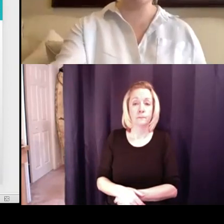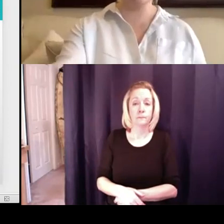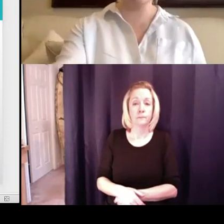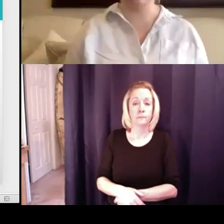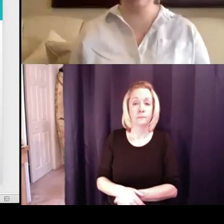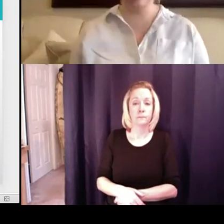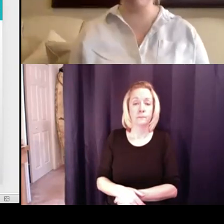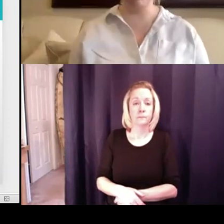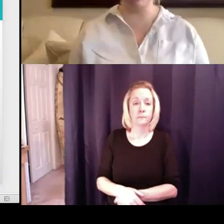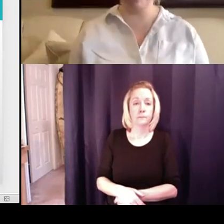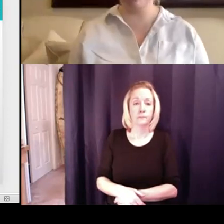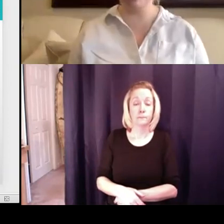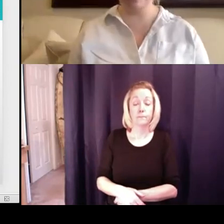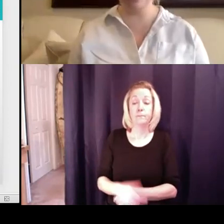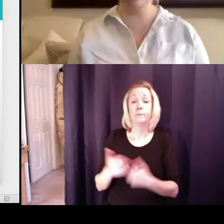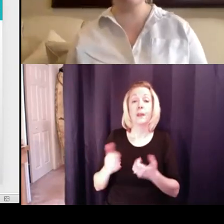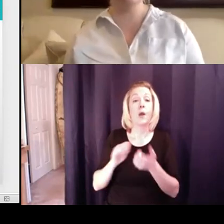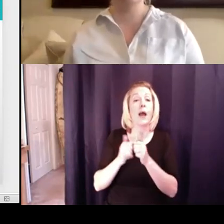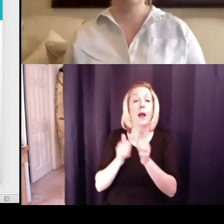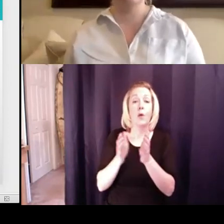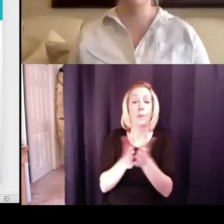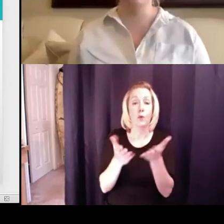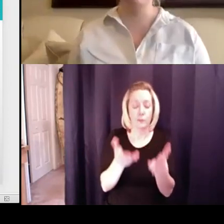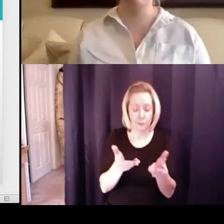Okay, so getting into some book modifications.